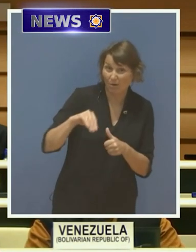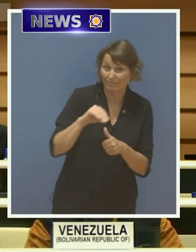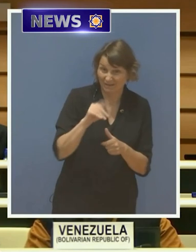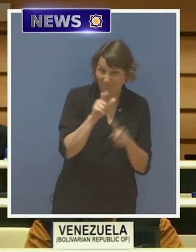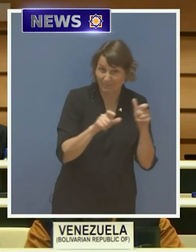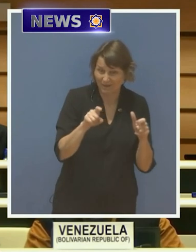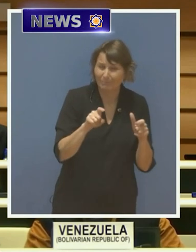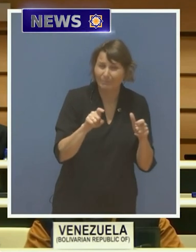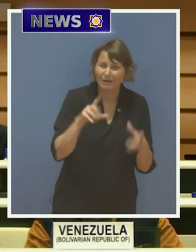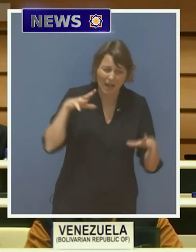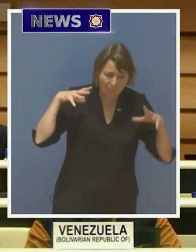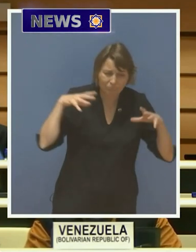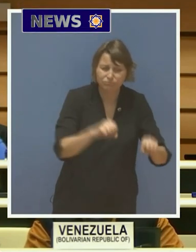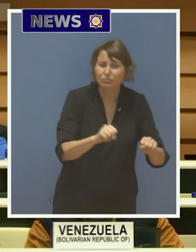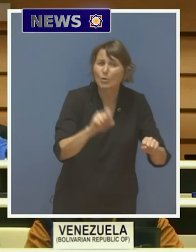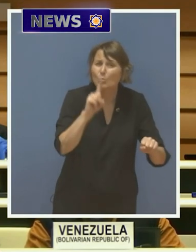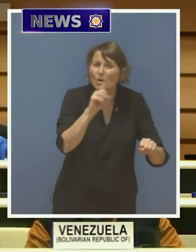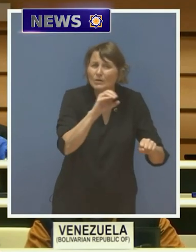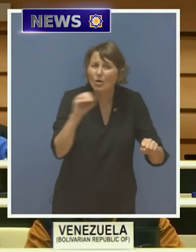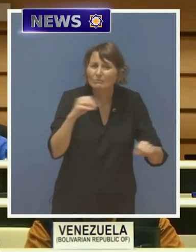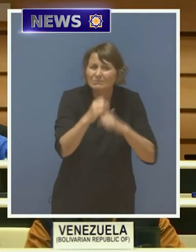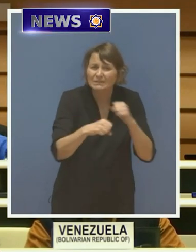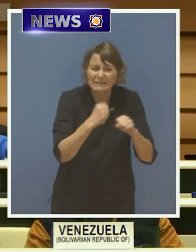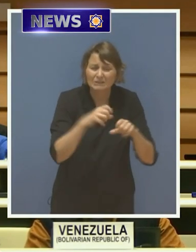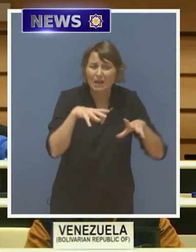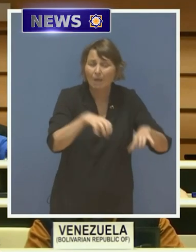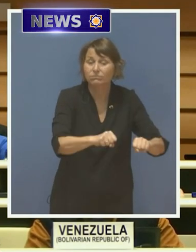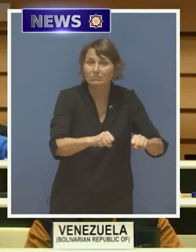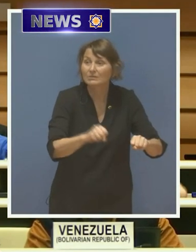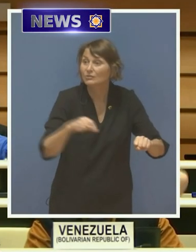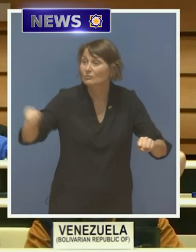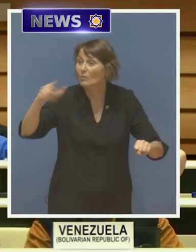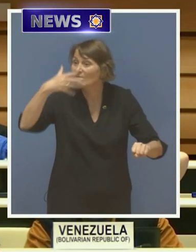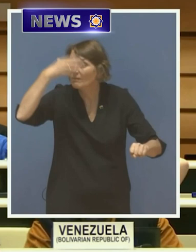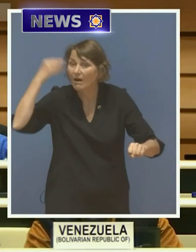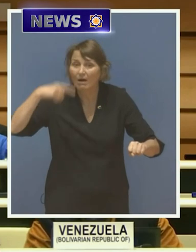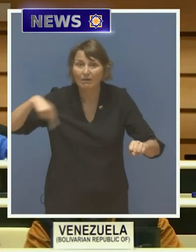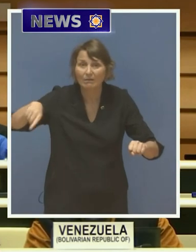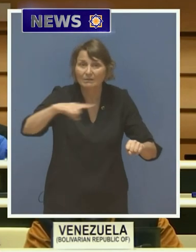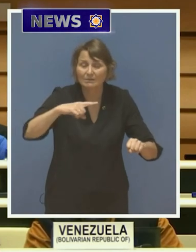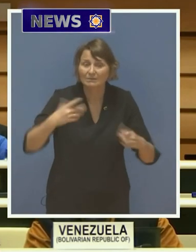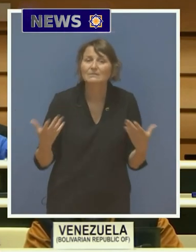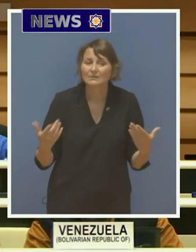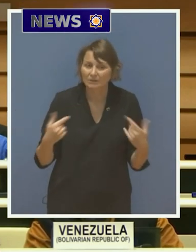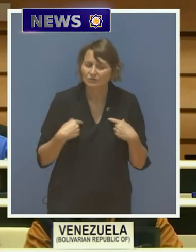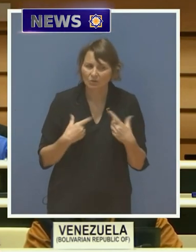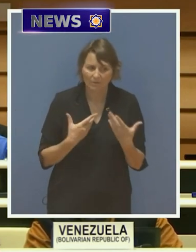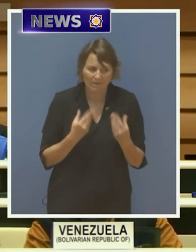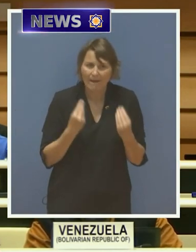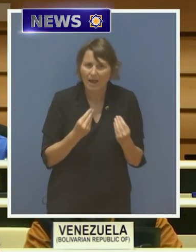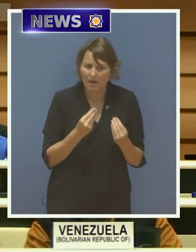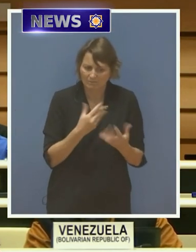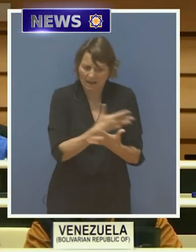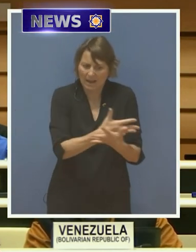over 7 months, and are facing a plan to annihilate their population of 120,000 inhabitants by Turkish Azeri forces.